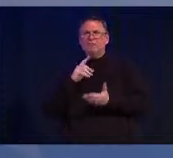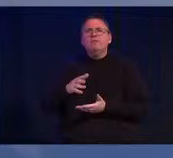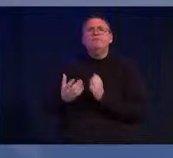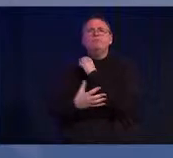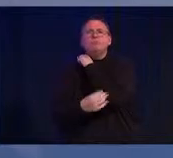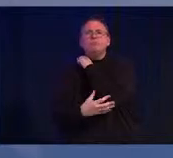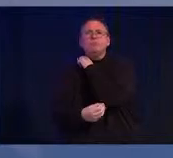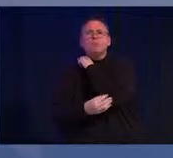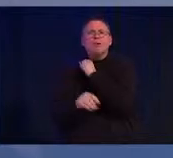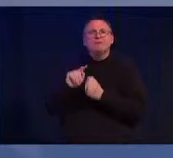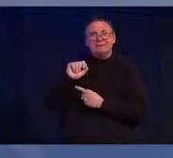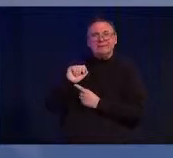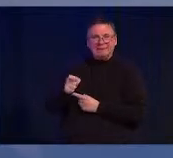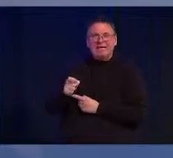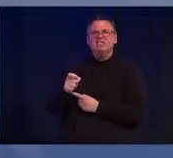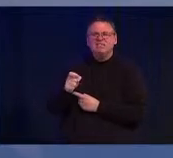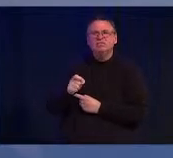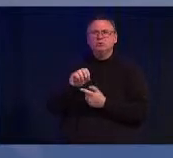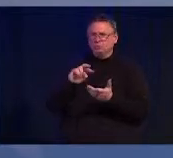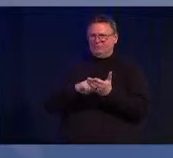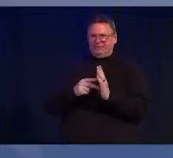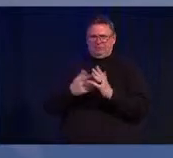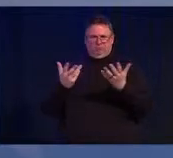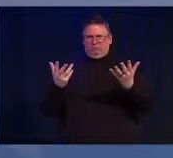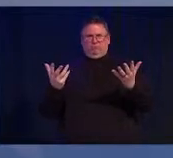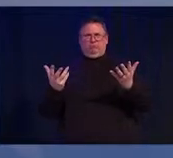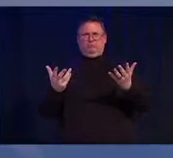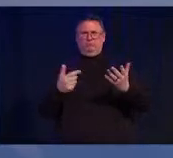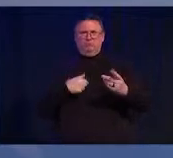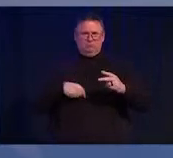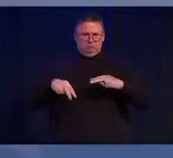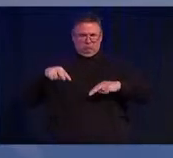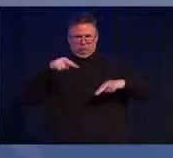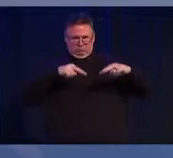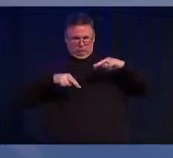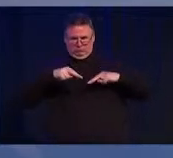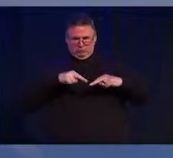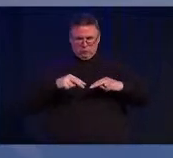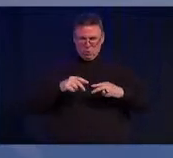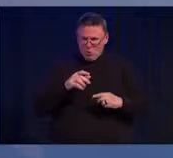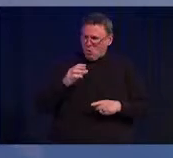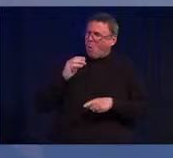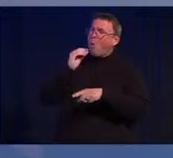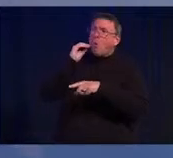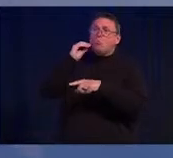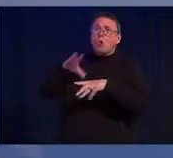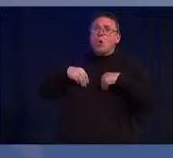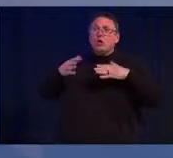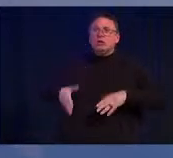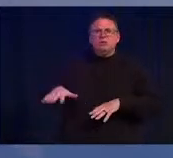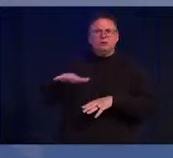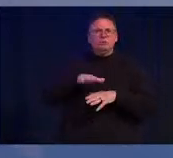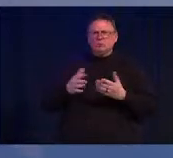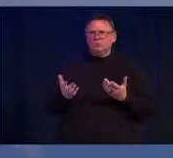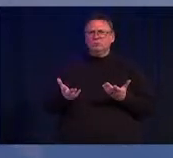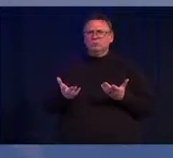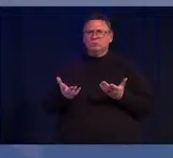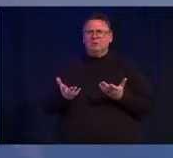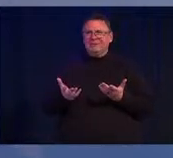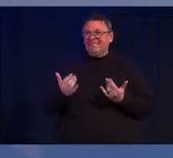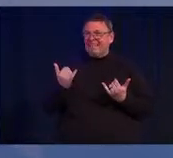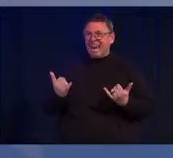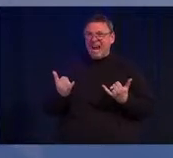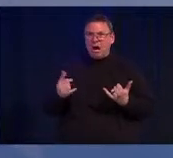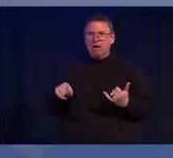taxpayers. And then when it comes to what's happened to homeownership, That's kicked the most vulnerable out of their